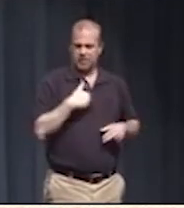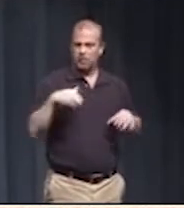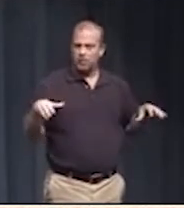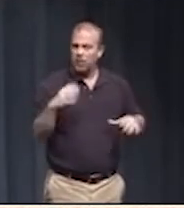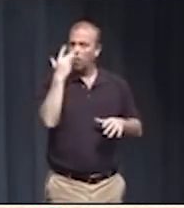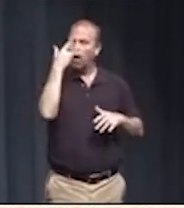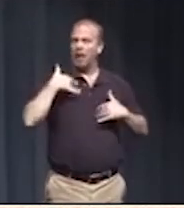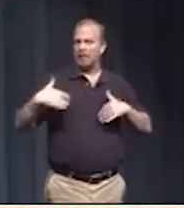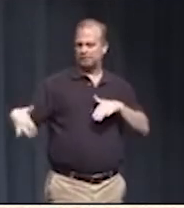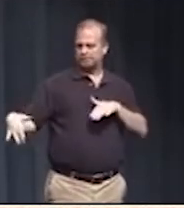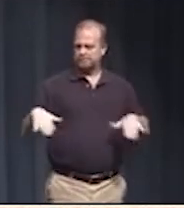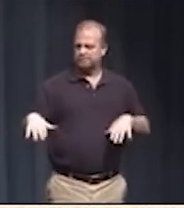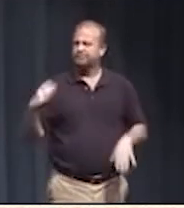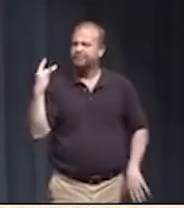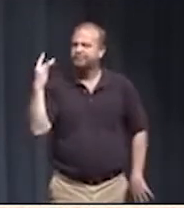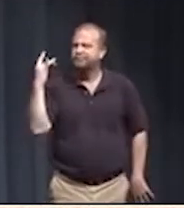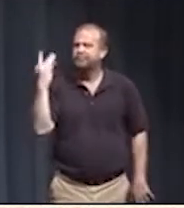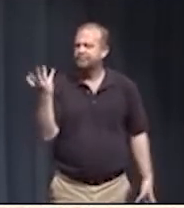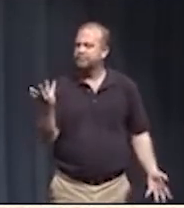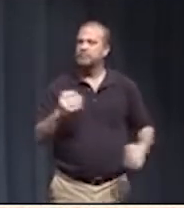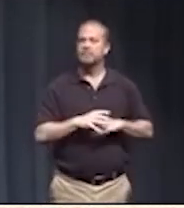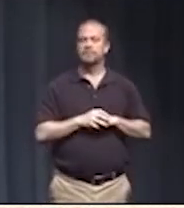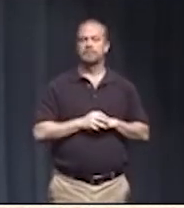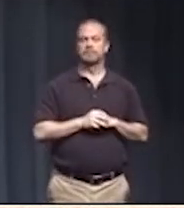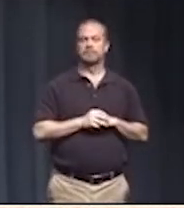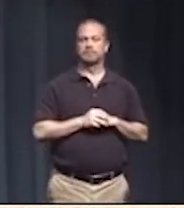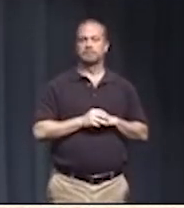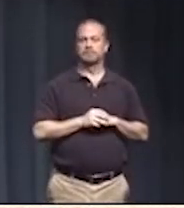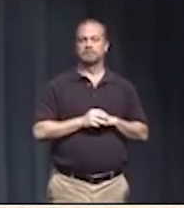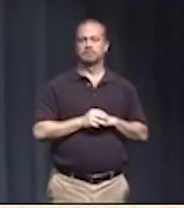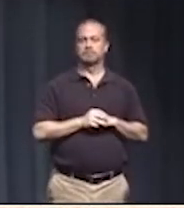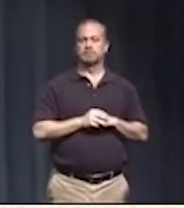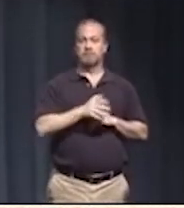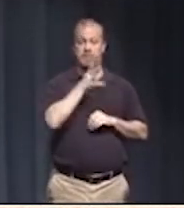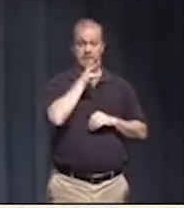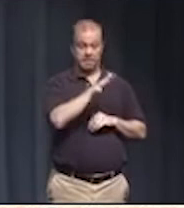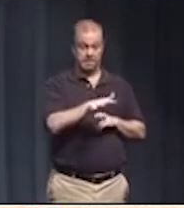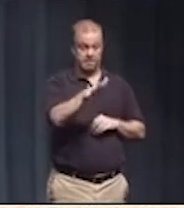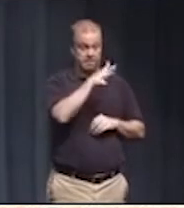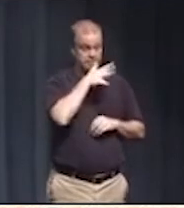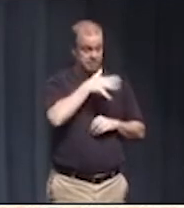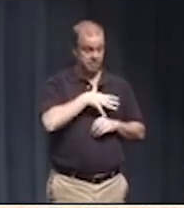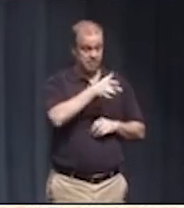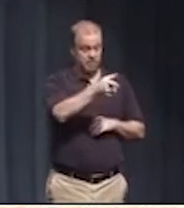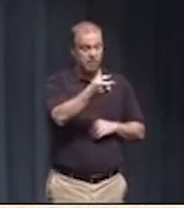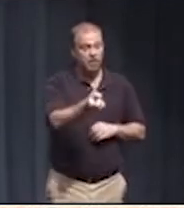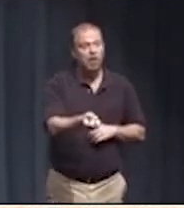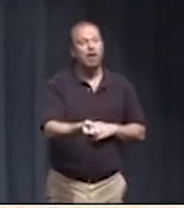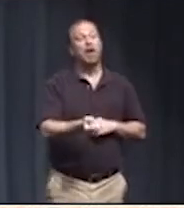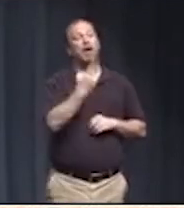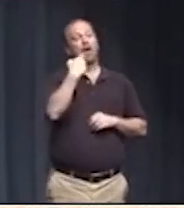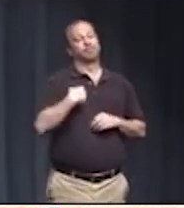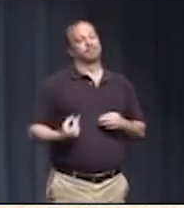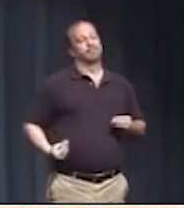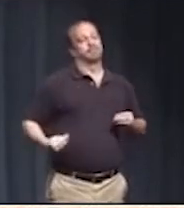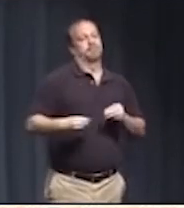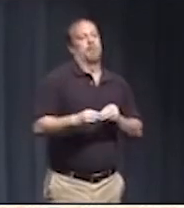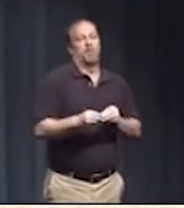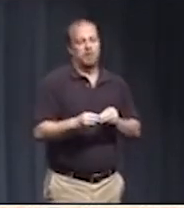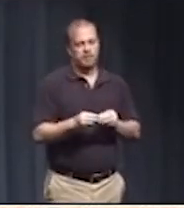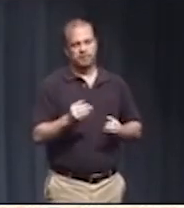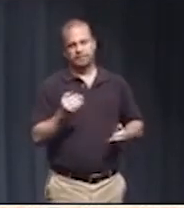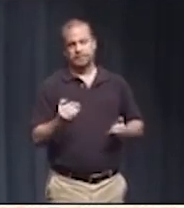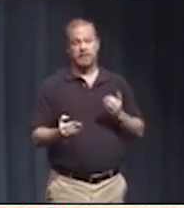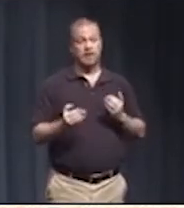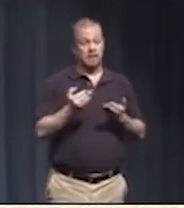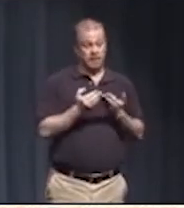like we behave. And hopefully, moms, ladies, you will understand us a little bit better. And maybe by